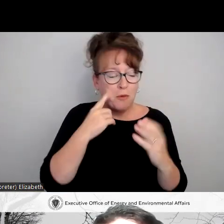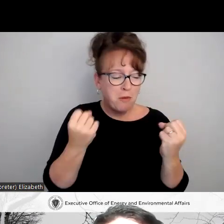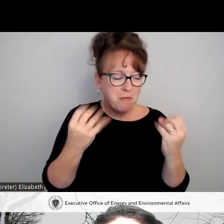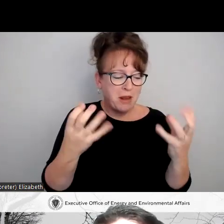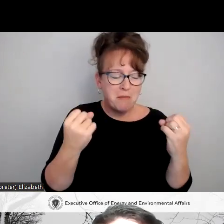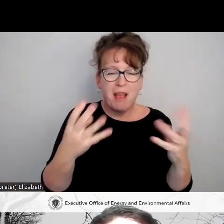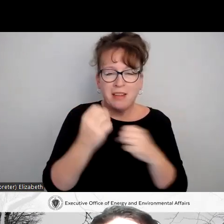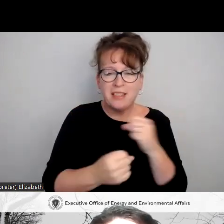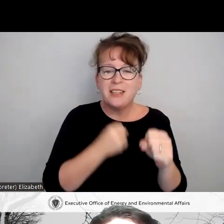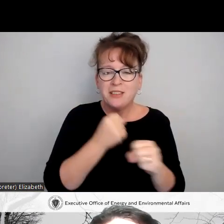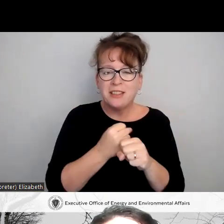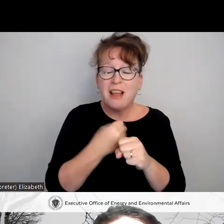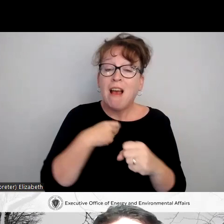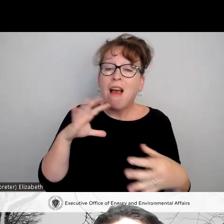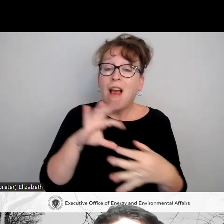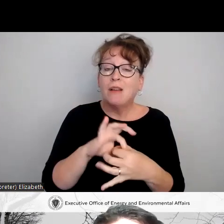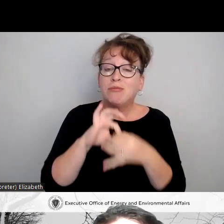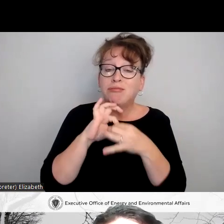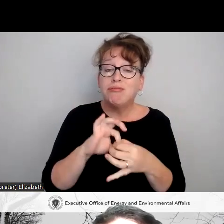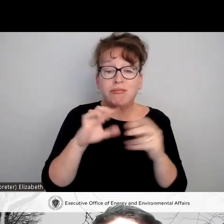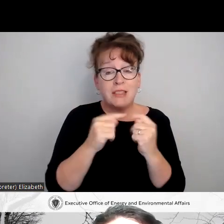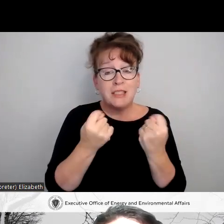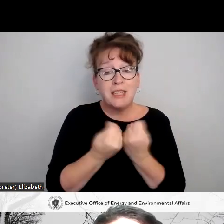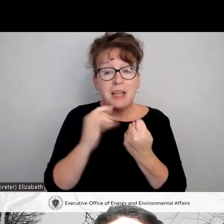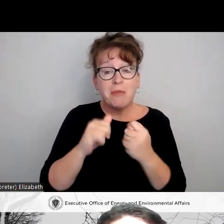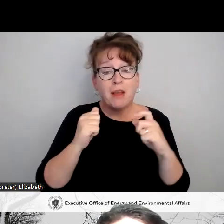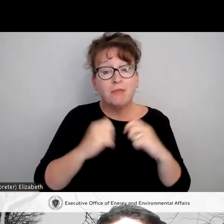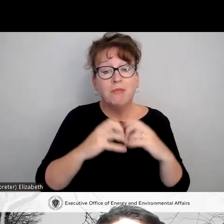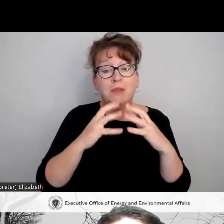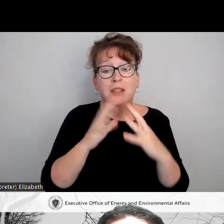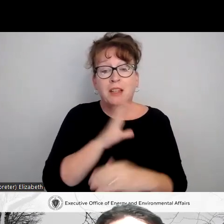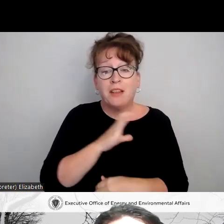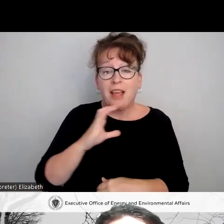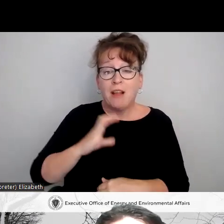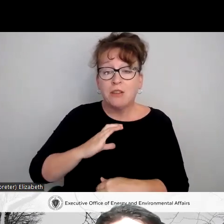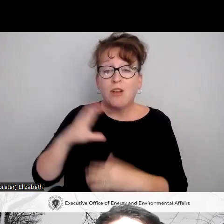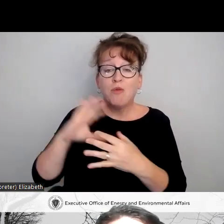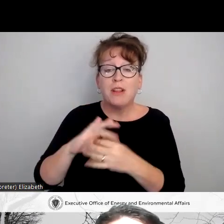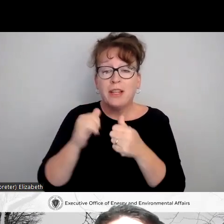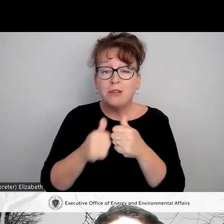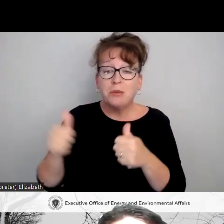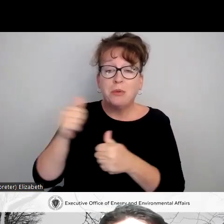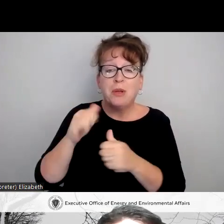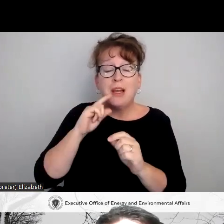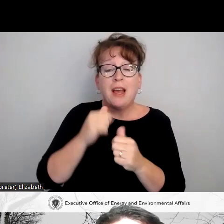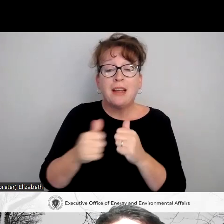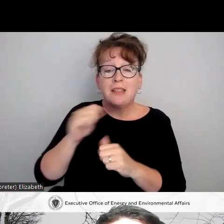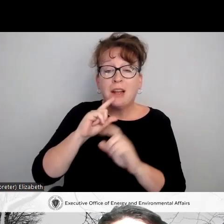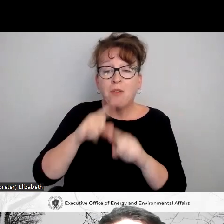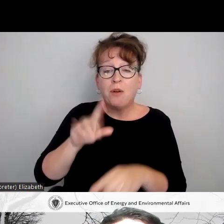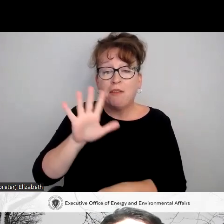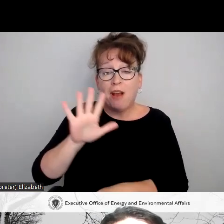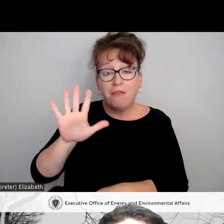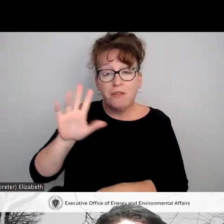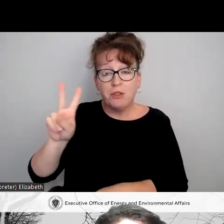of a team that required the creation of the council as part of Executive Order 552, signed